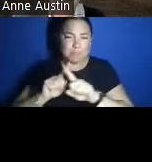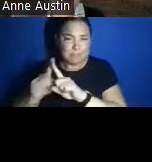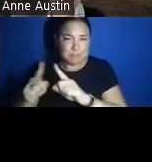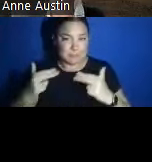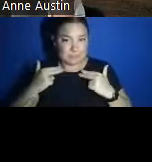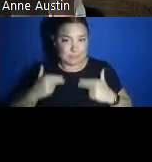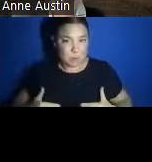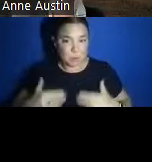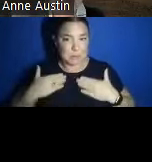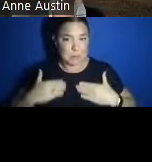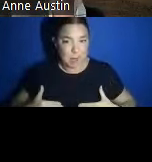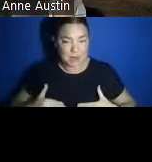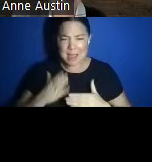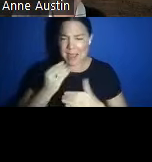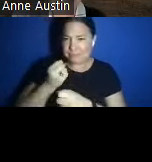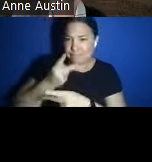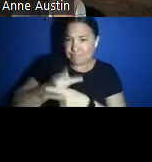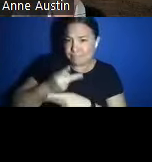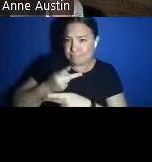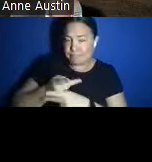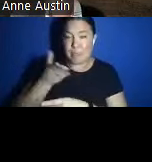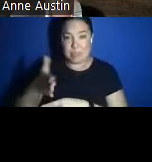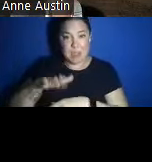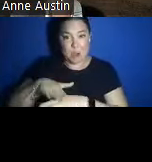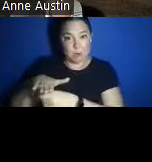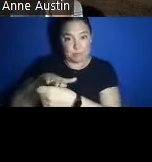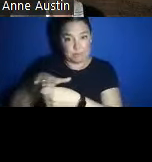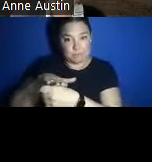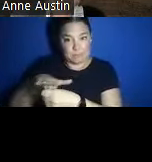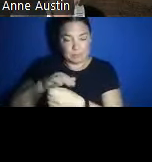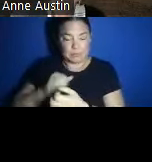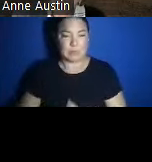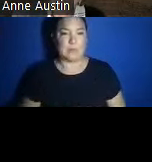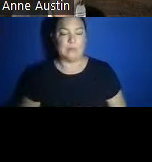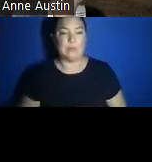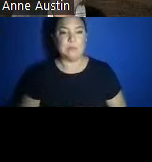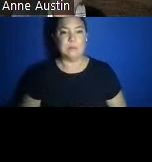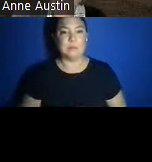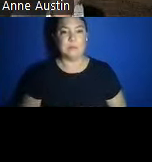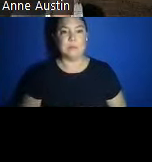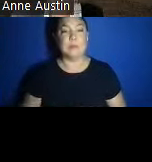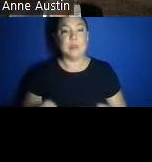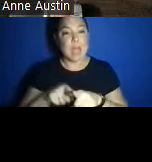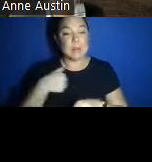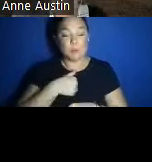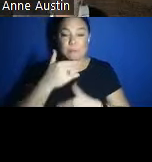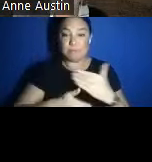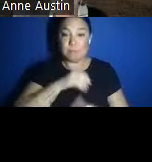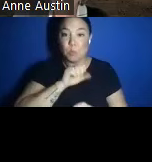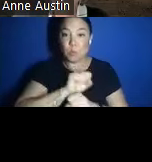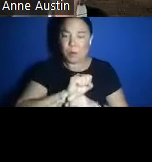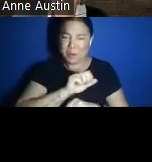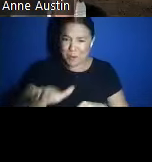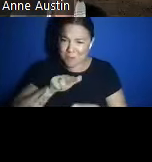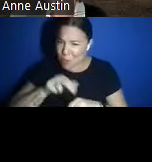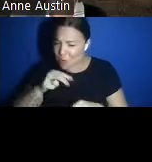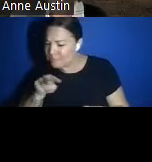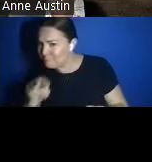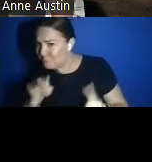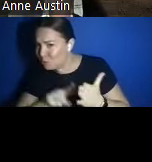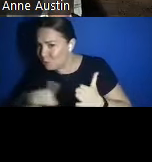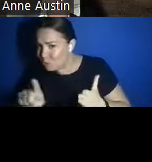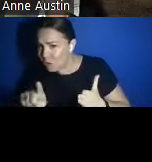better their conservation at the site. And as we're doing this work, we of course check to